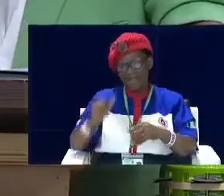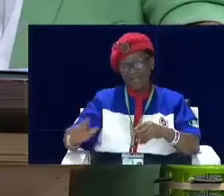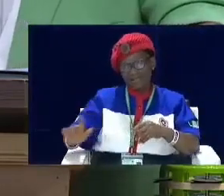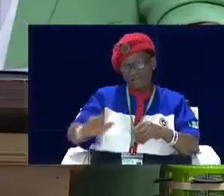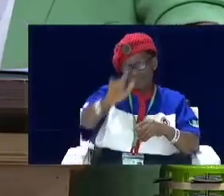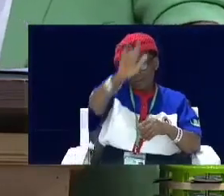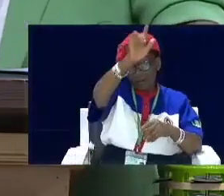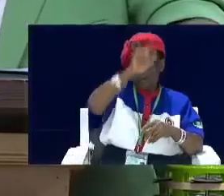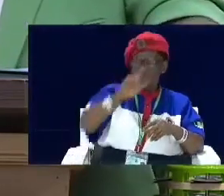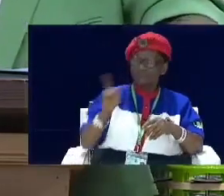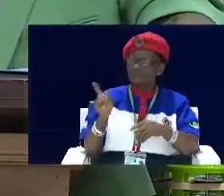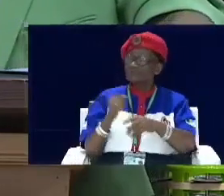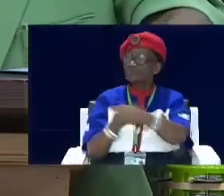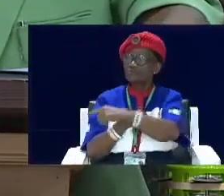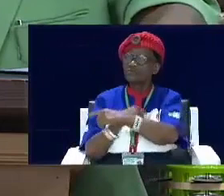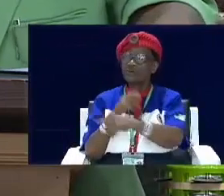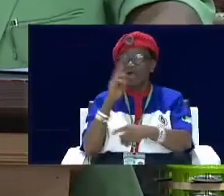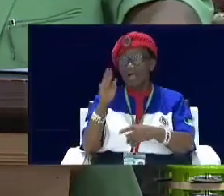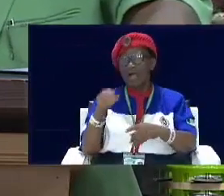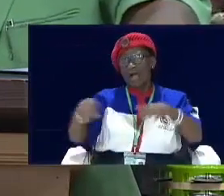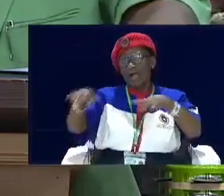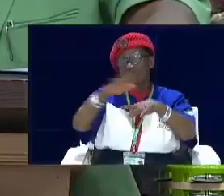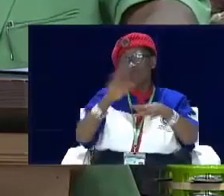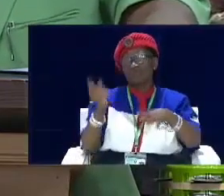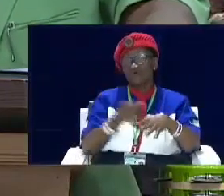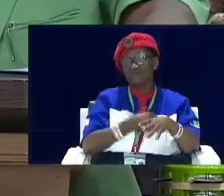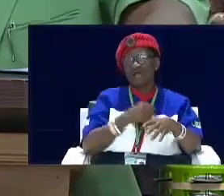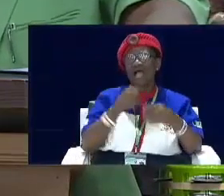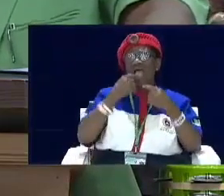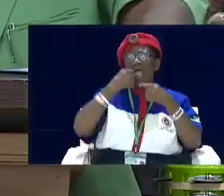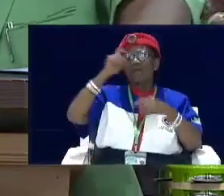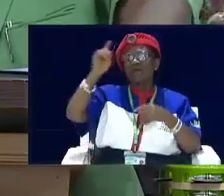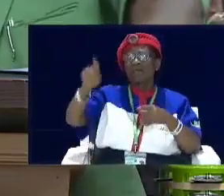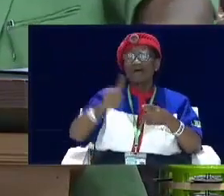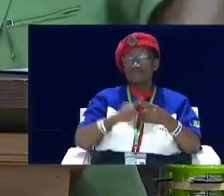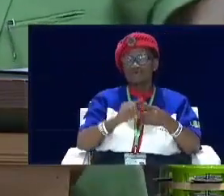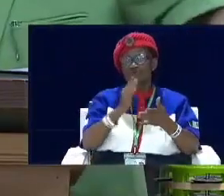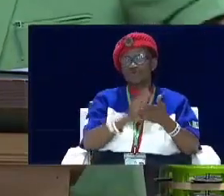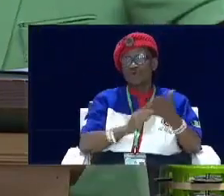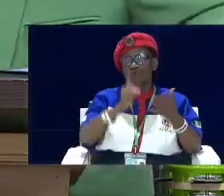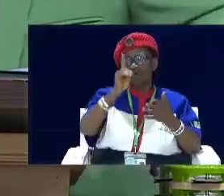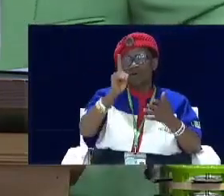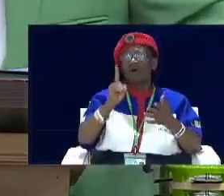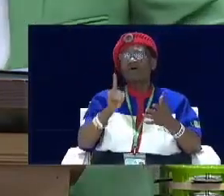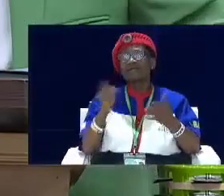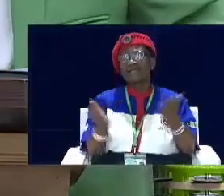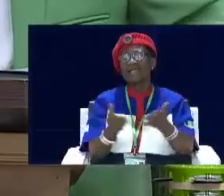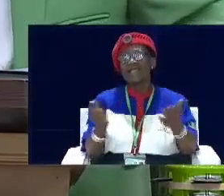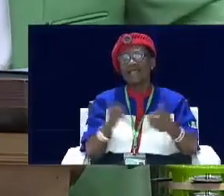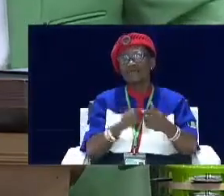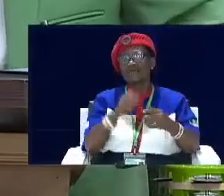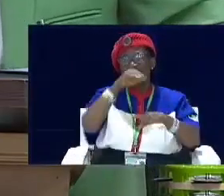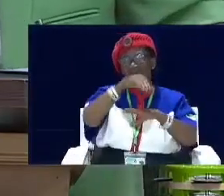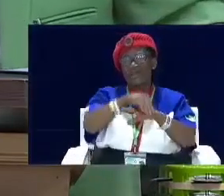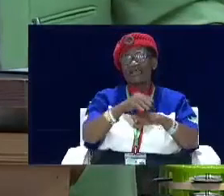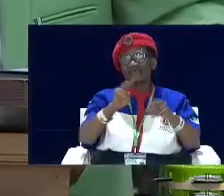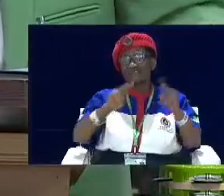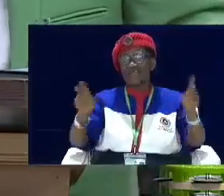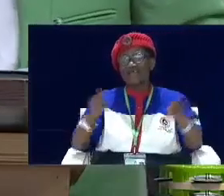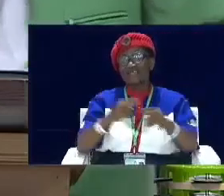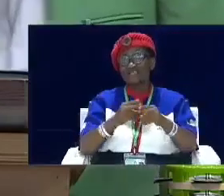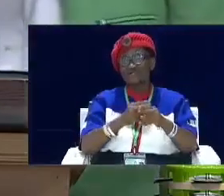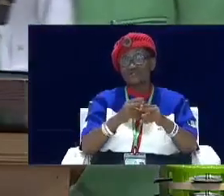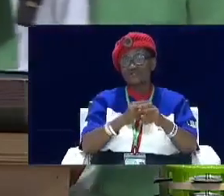us. Well, you were utigaji wa lo. I decree to somebody tonight. Mo wa alase fun enikan ni loni. Very soon. Be